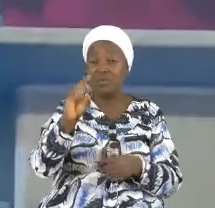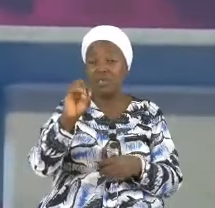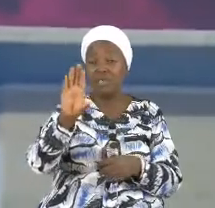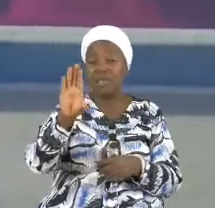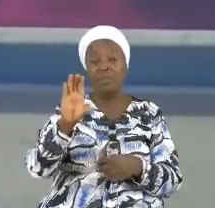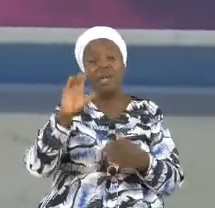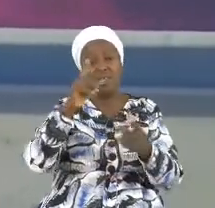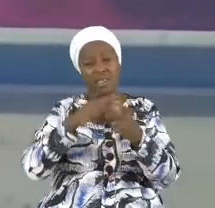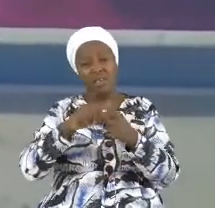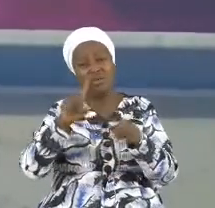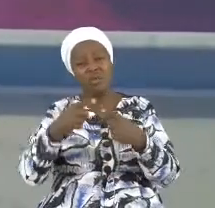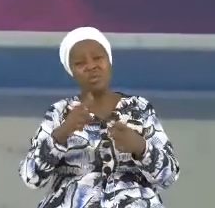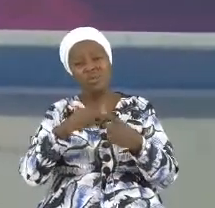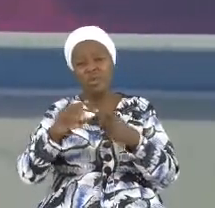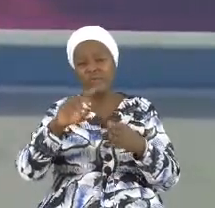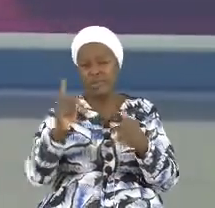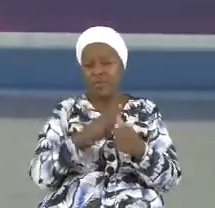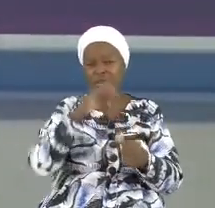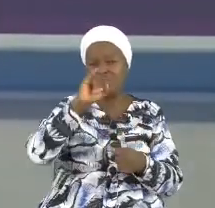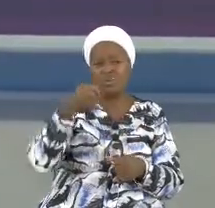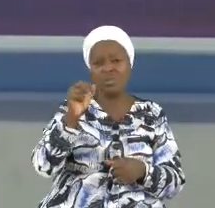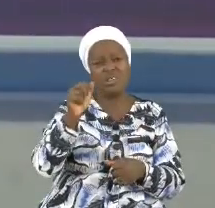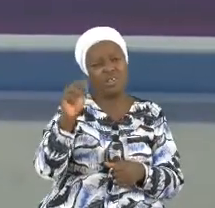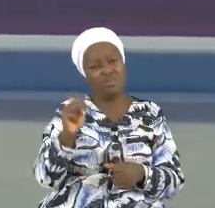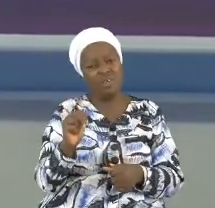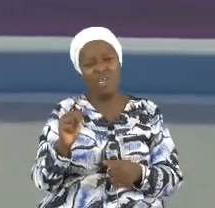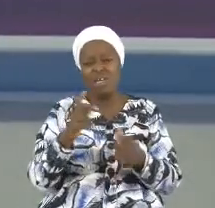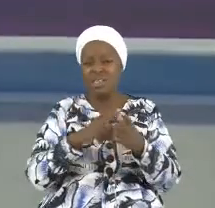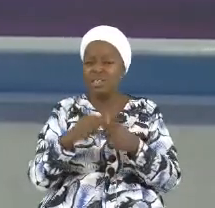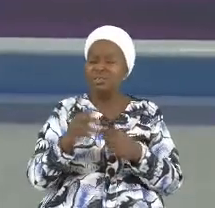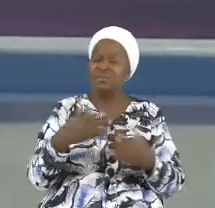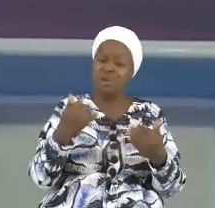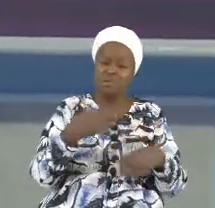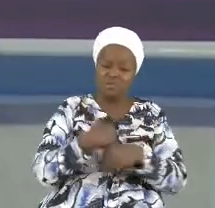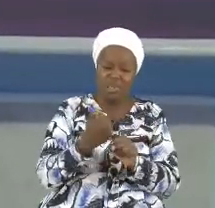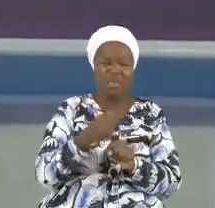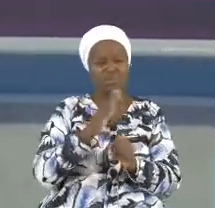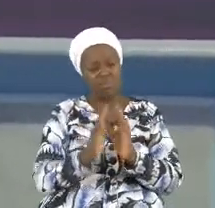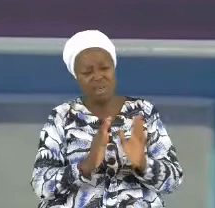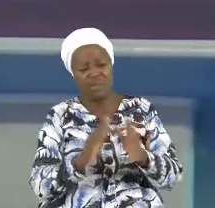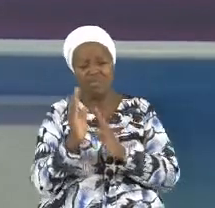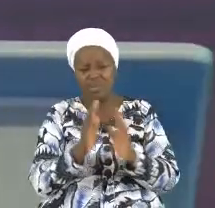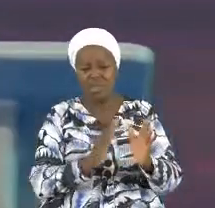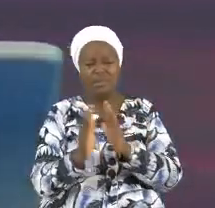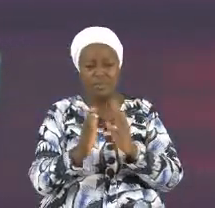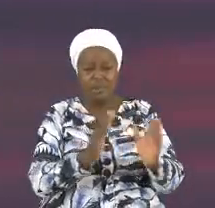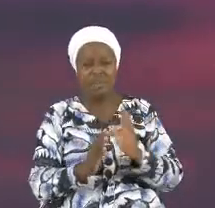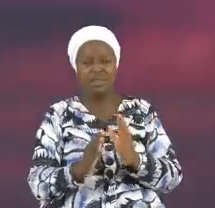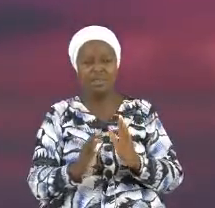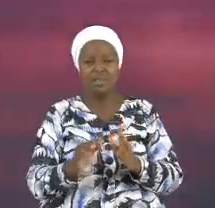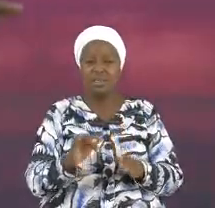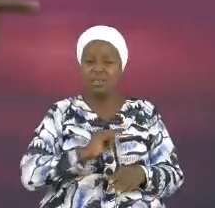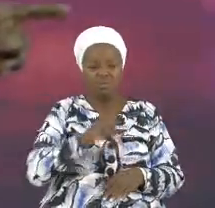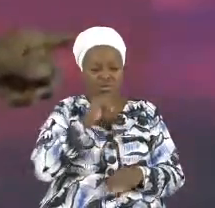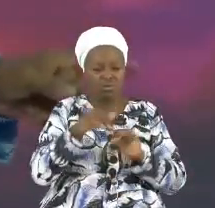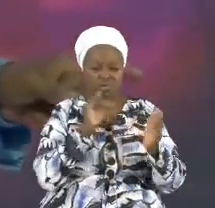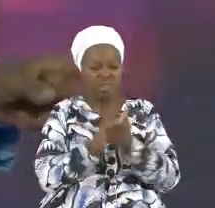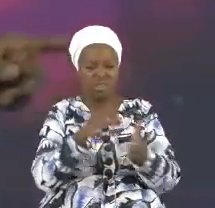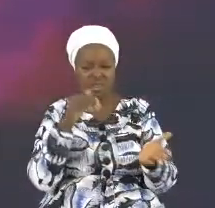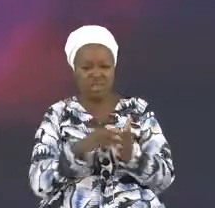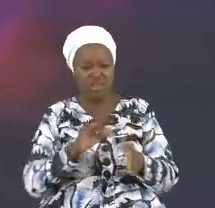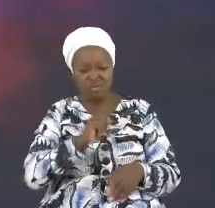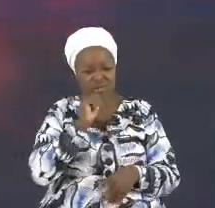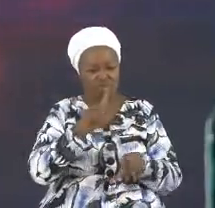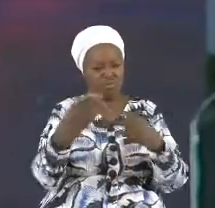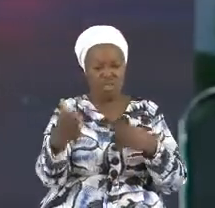of January, you are making resolution. I will not do that again. I'll not go there again. I'll